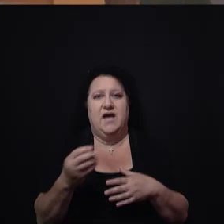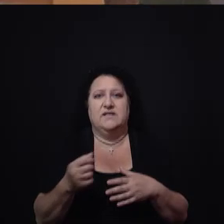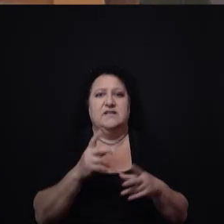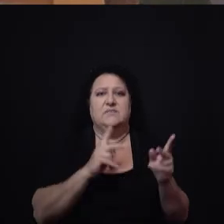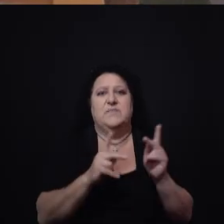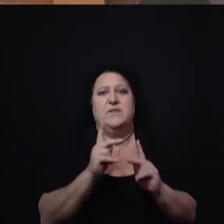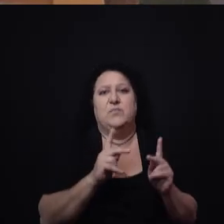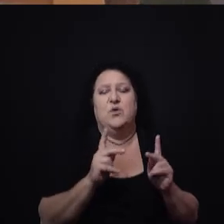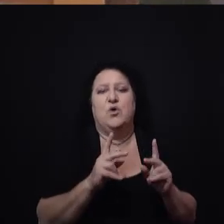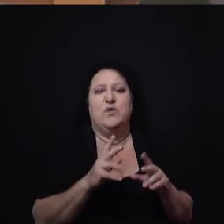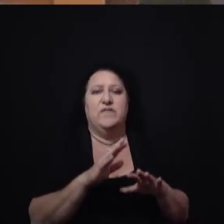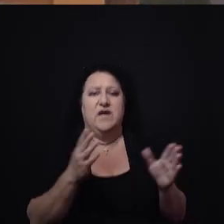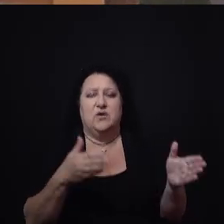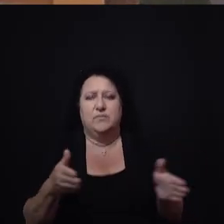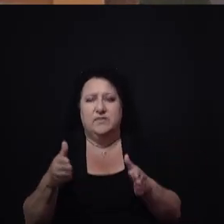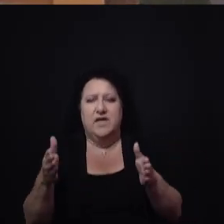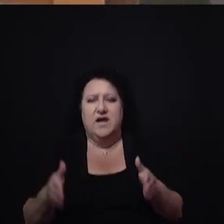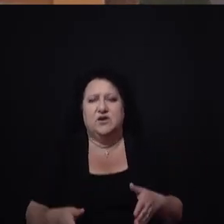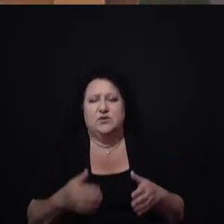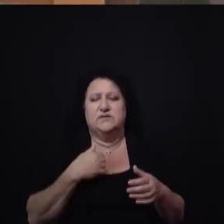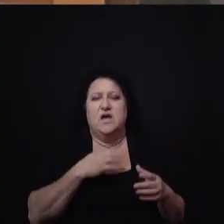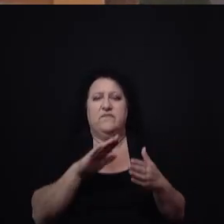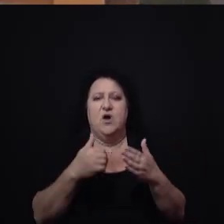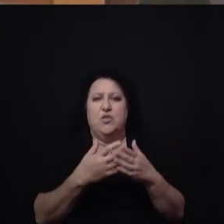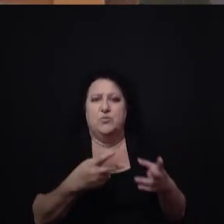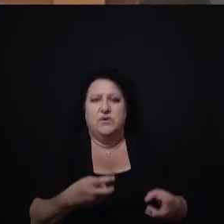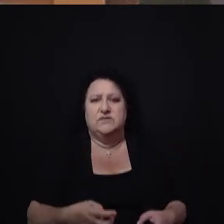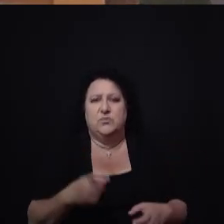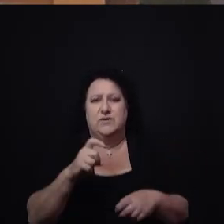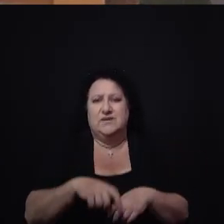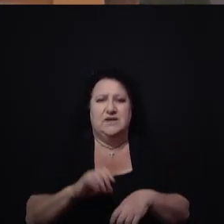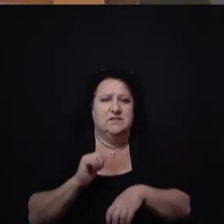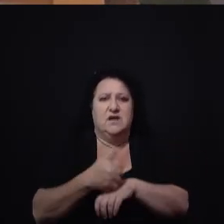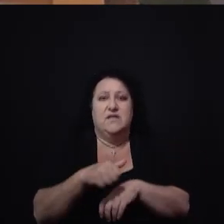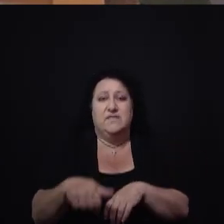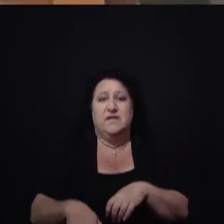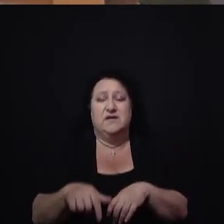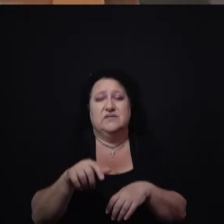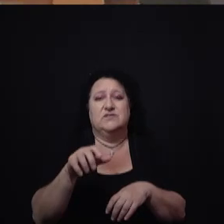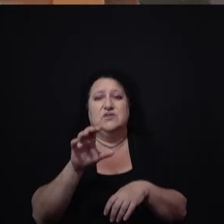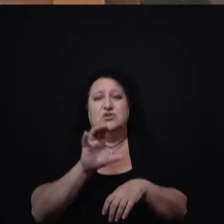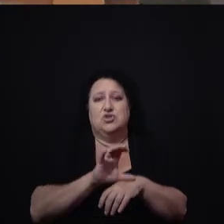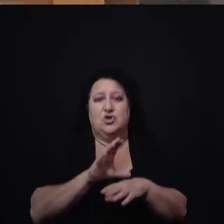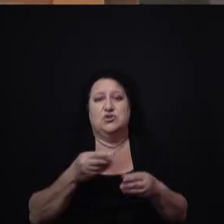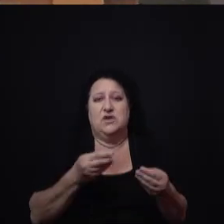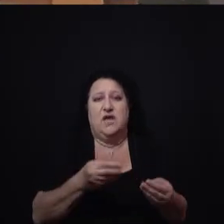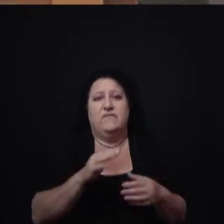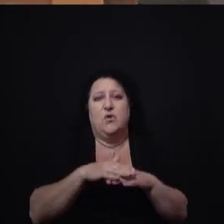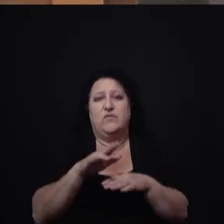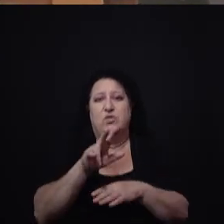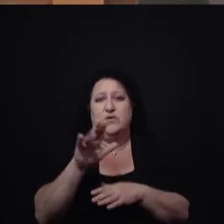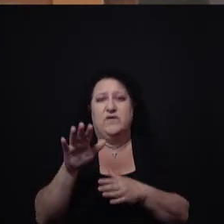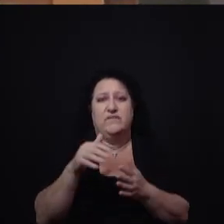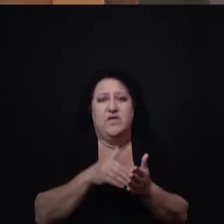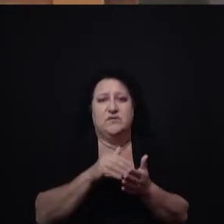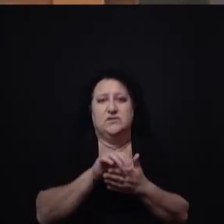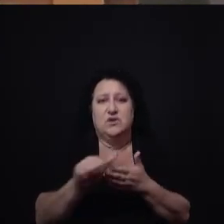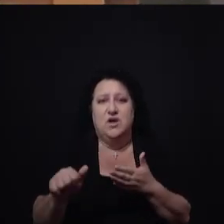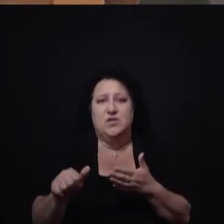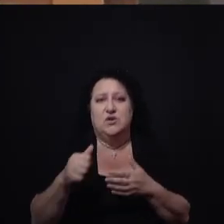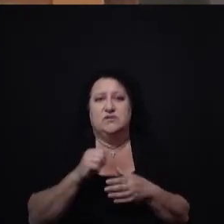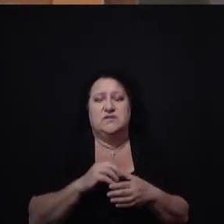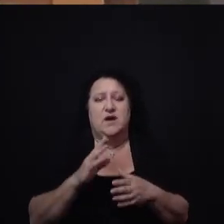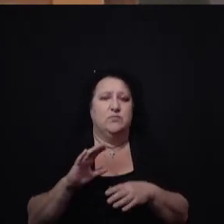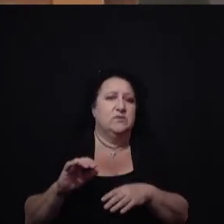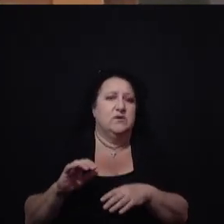all the resources together that we needed. I mean, it's amazing. This church contributed well over $35,000 that went into resources that we